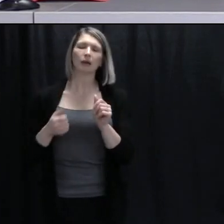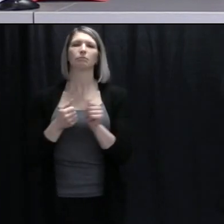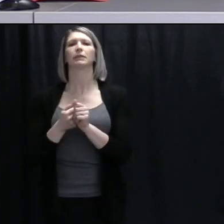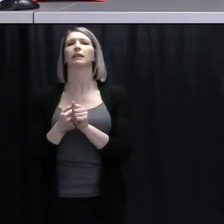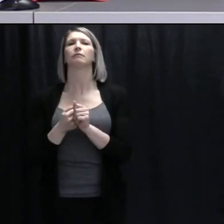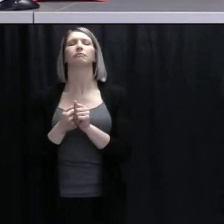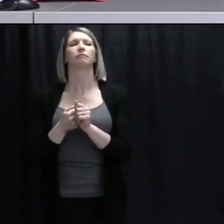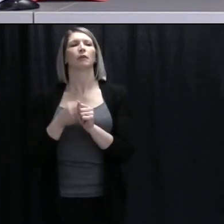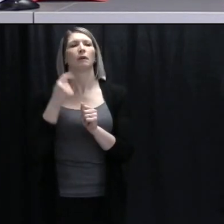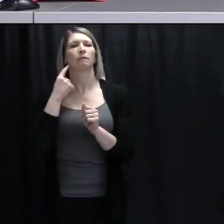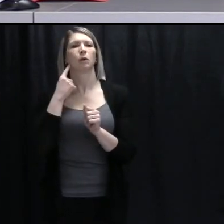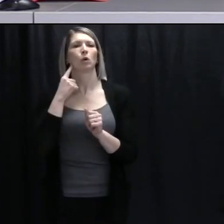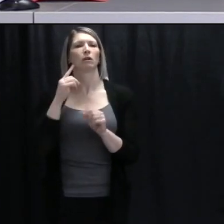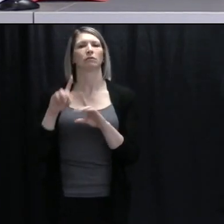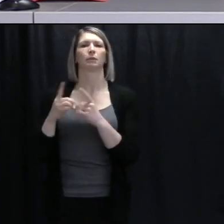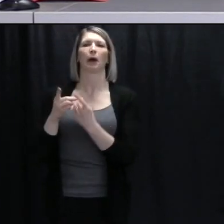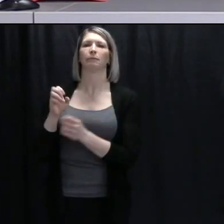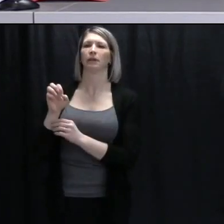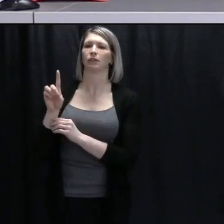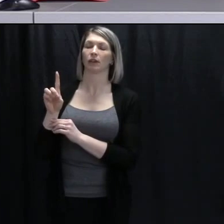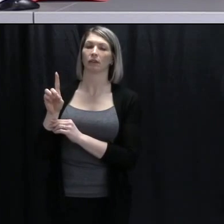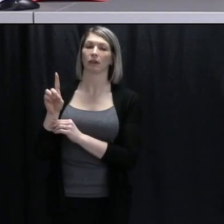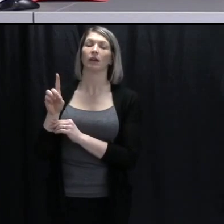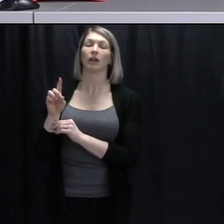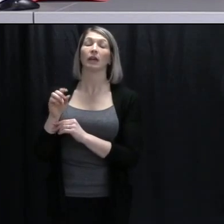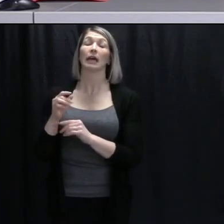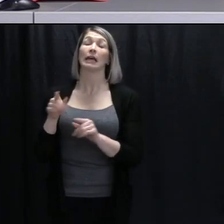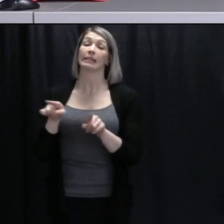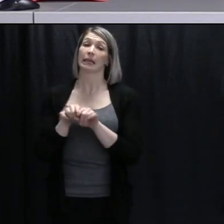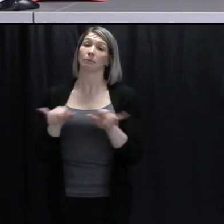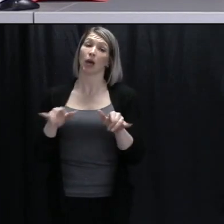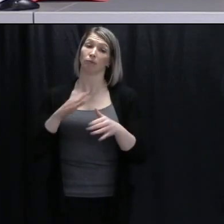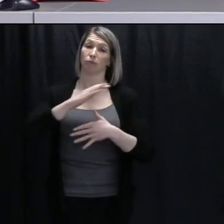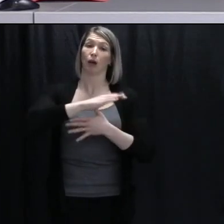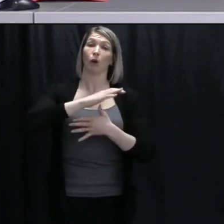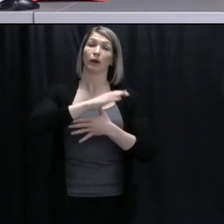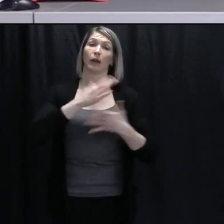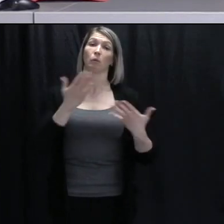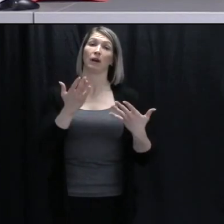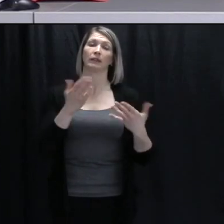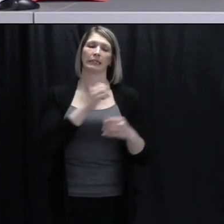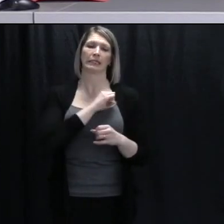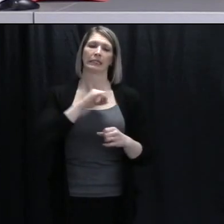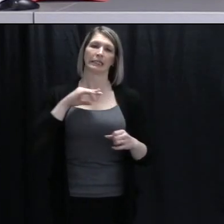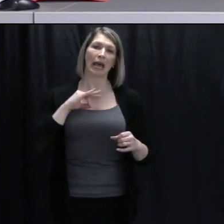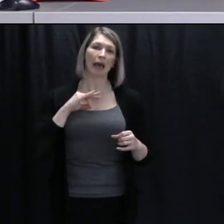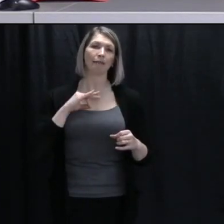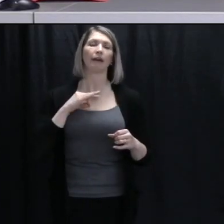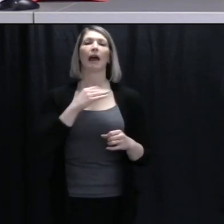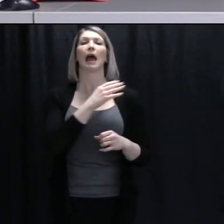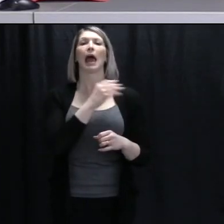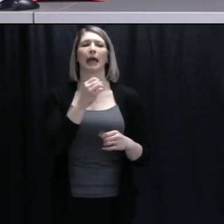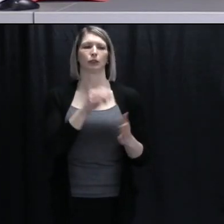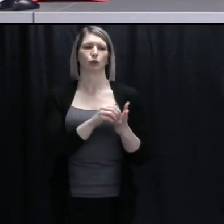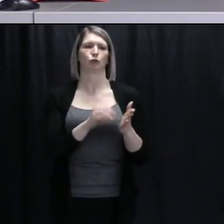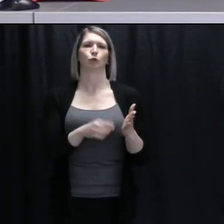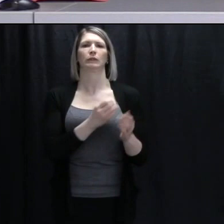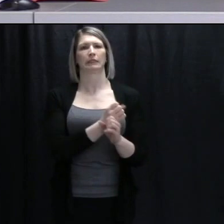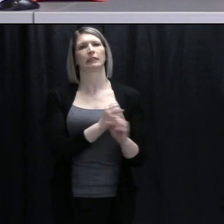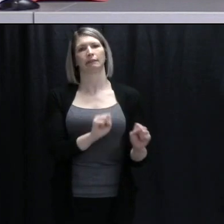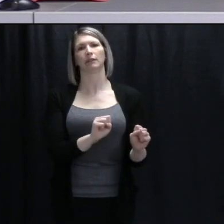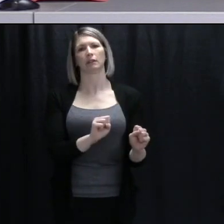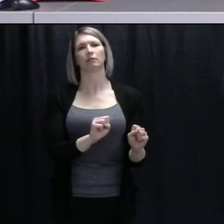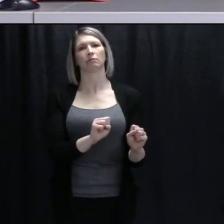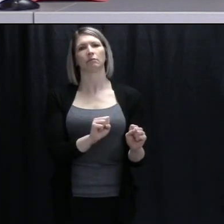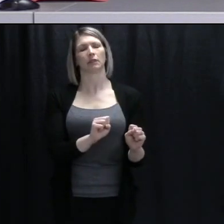and staff safety during this time. But we will, and we've made a commitment that we'll keep learning opportunities ongoing